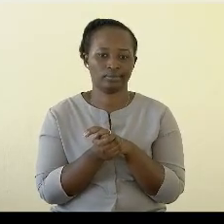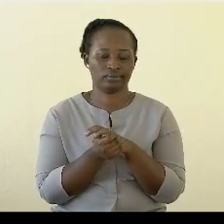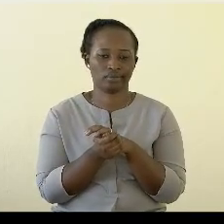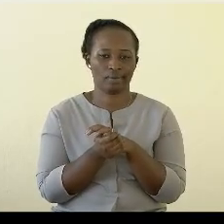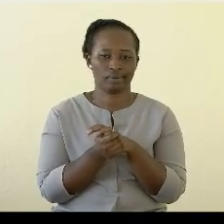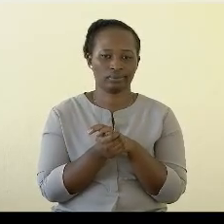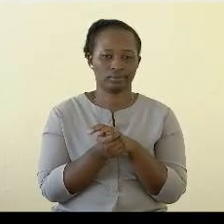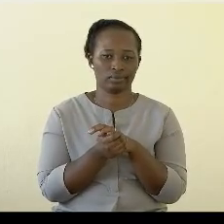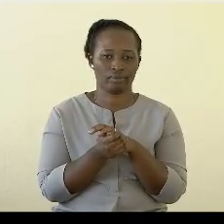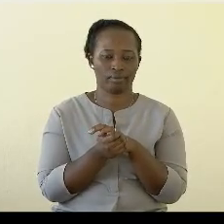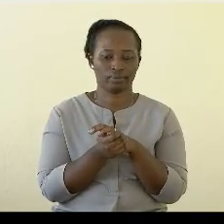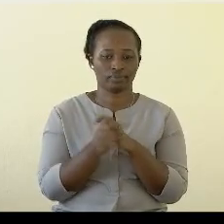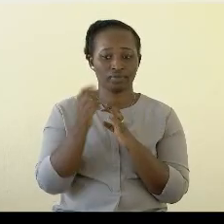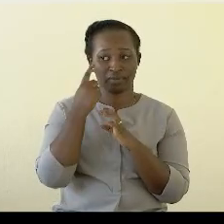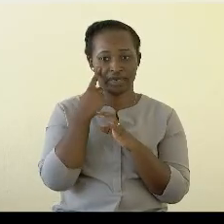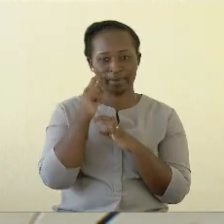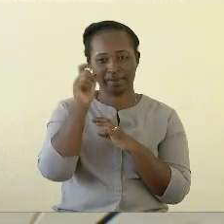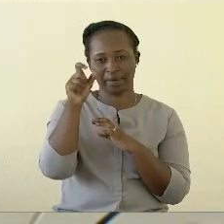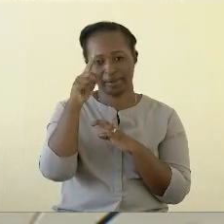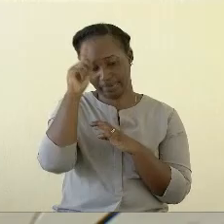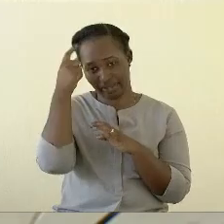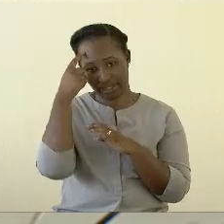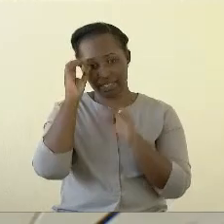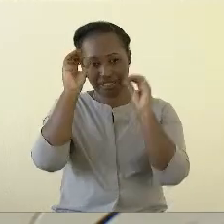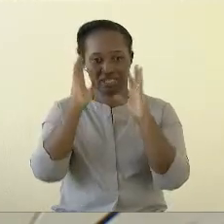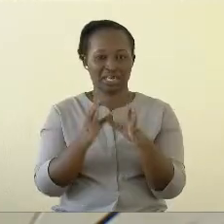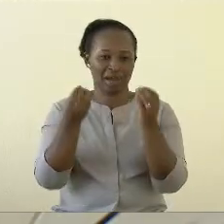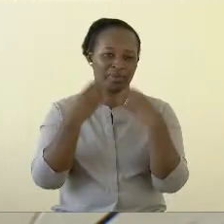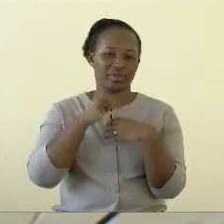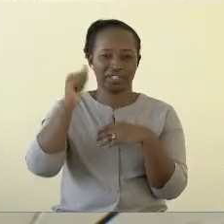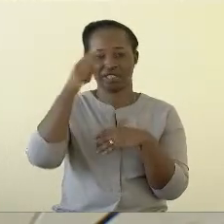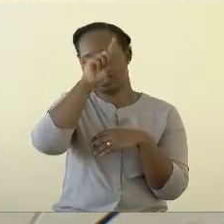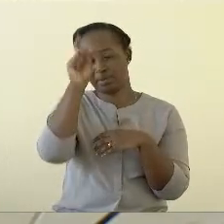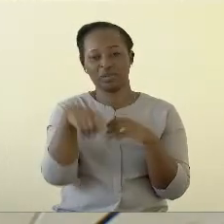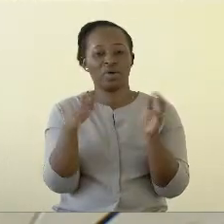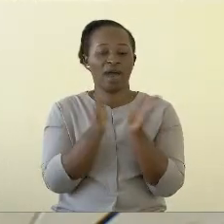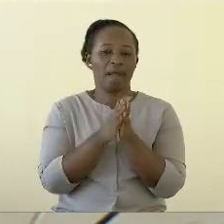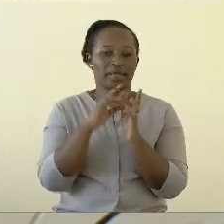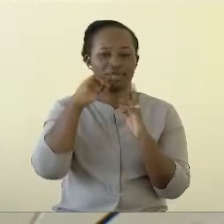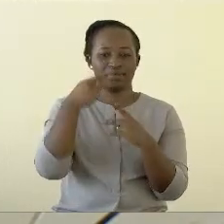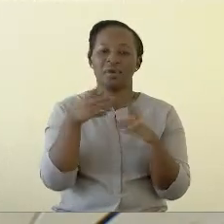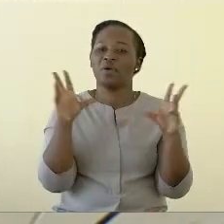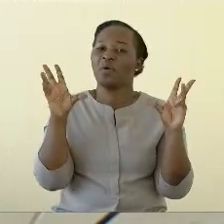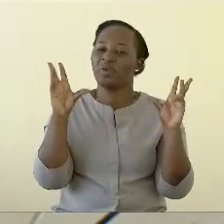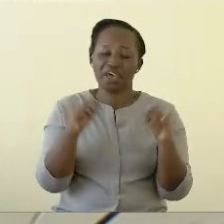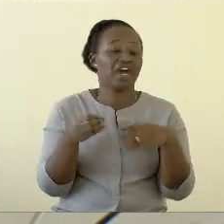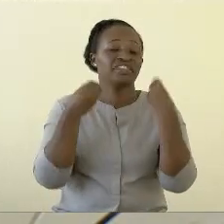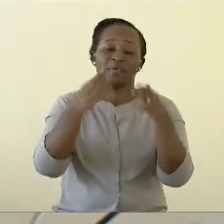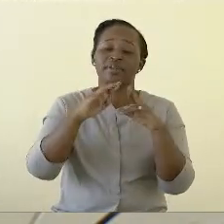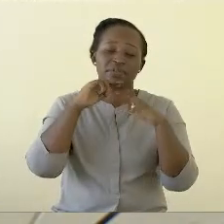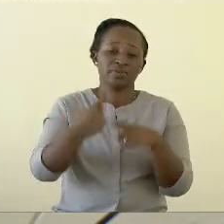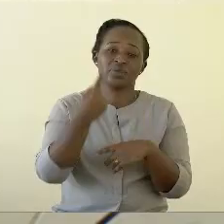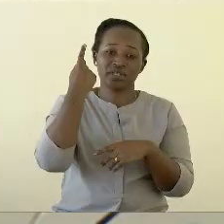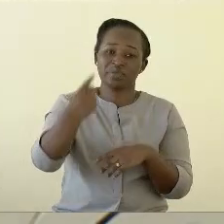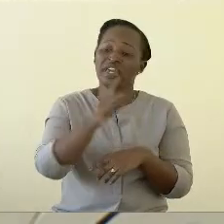So don't keep waiting. Teacher, give us another question and the other answer. Nibyo nguhaye nta